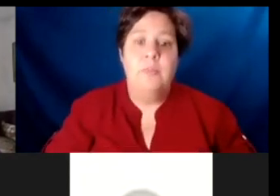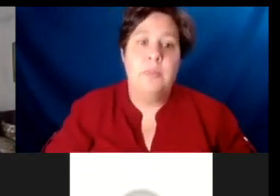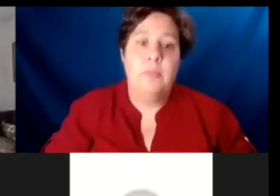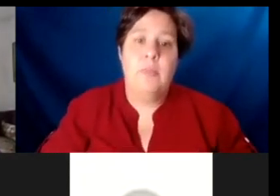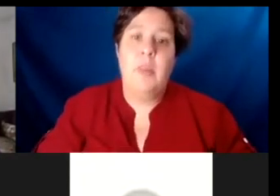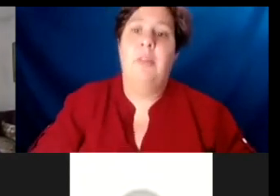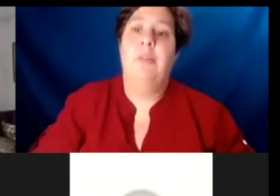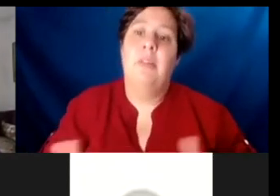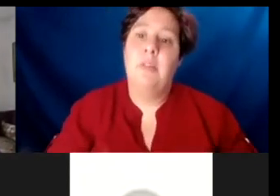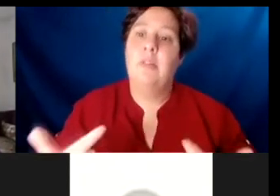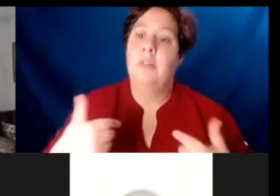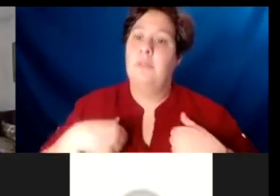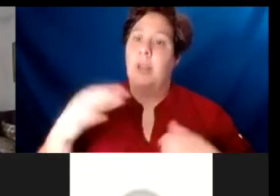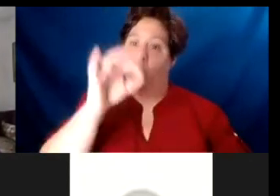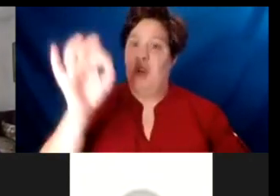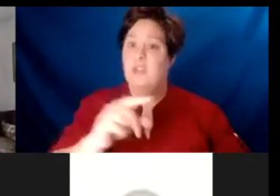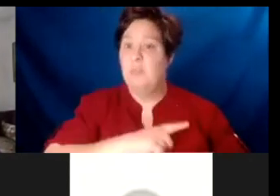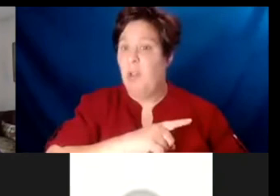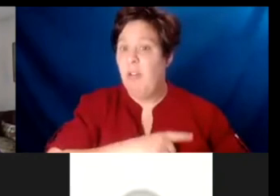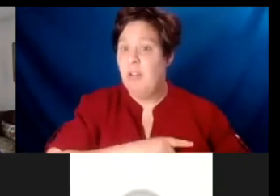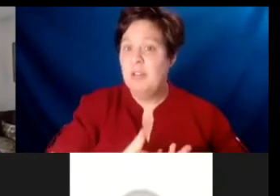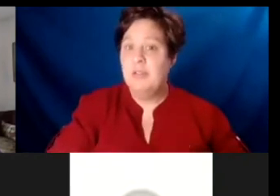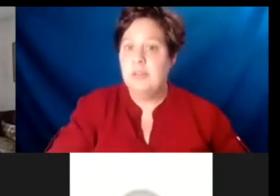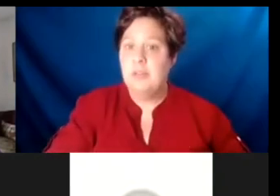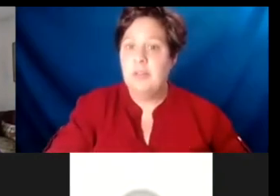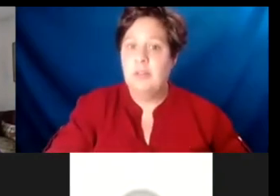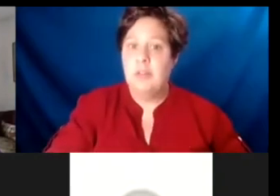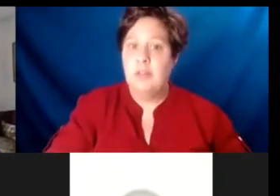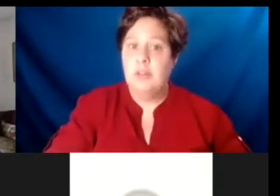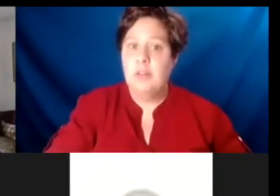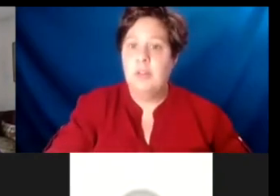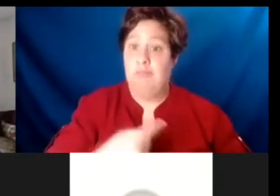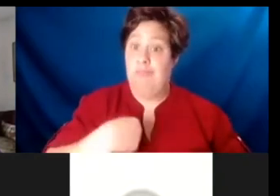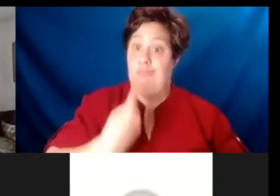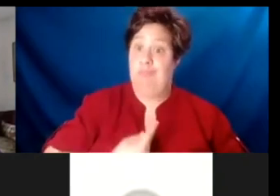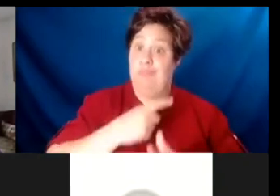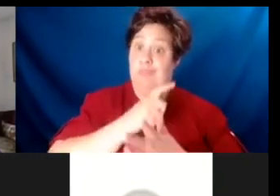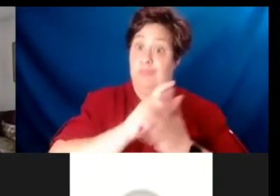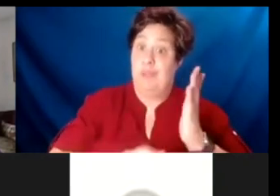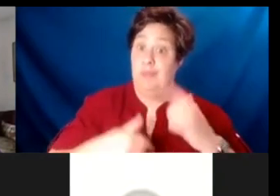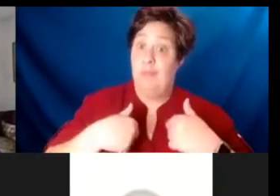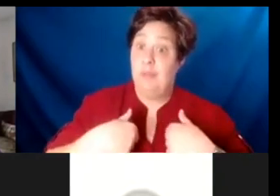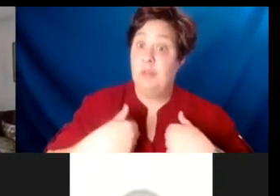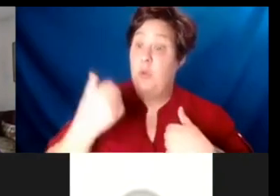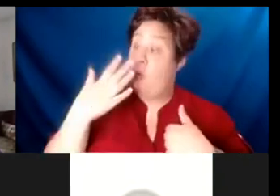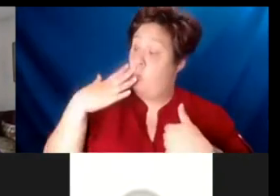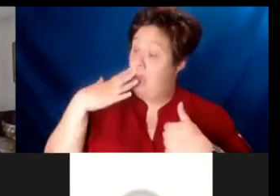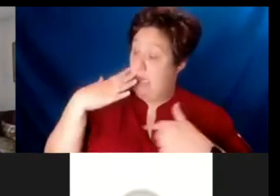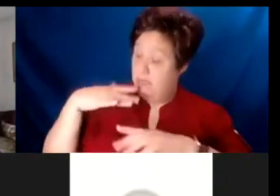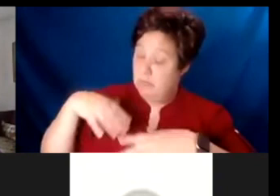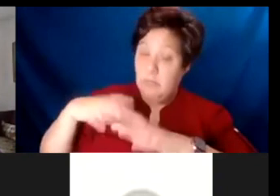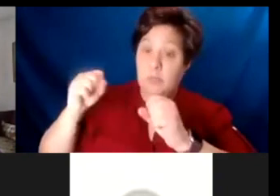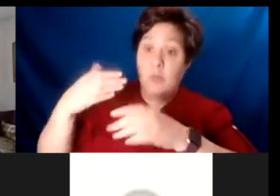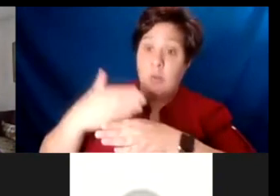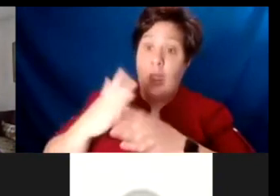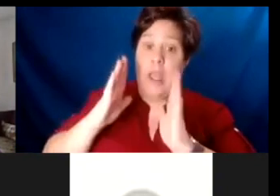You know, I suppose those are my questions, because I think it's, you know, as a disabled person myself, whenever I do something, I